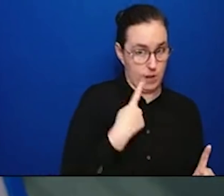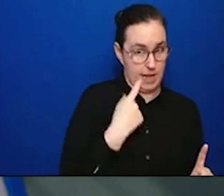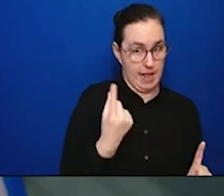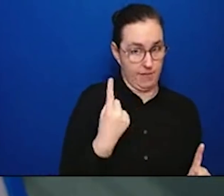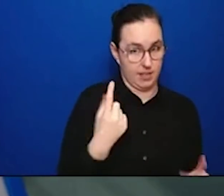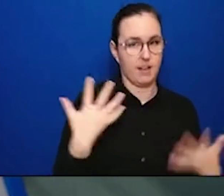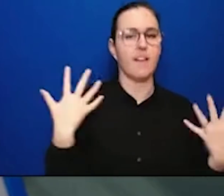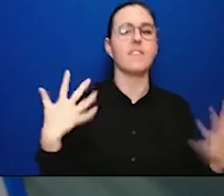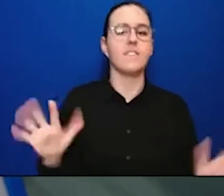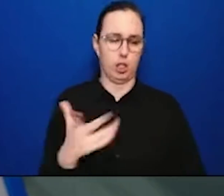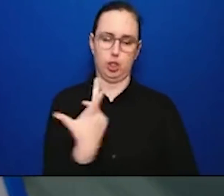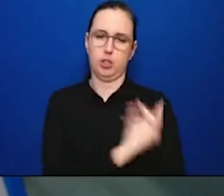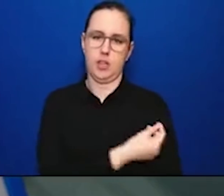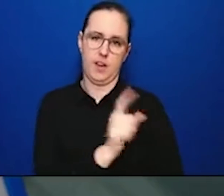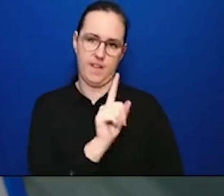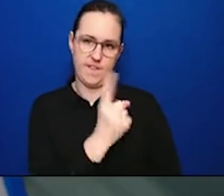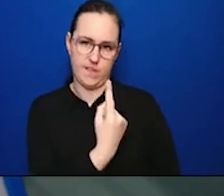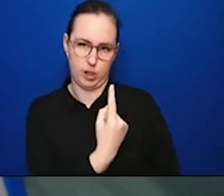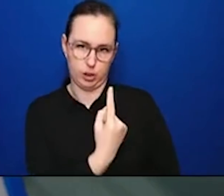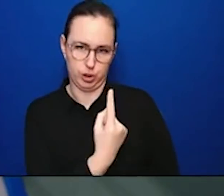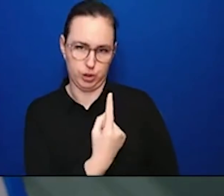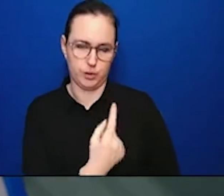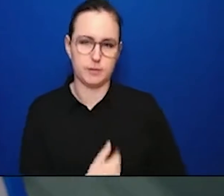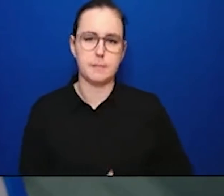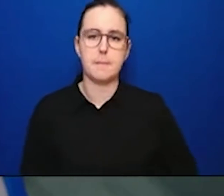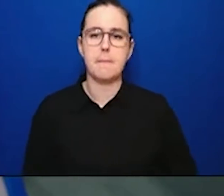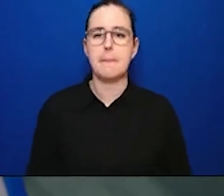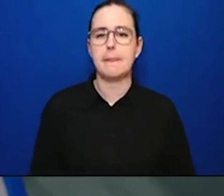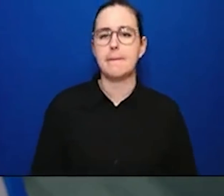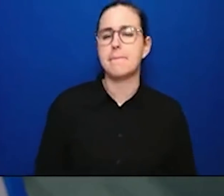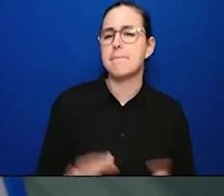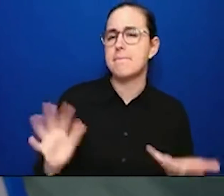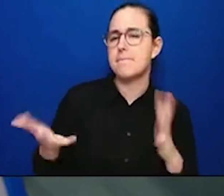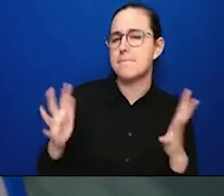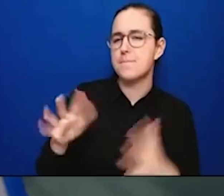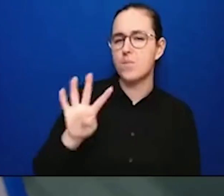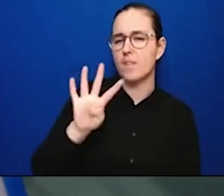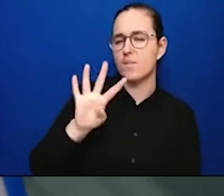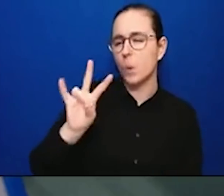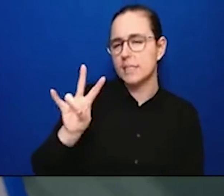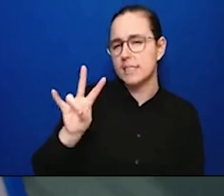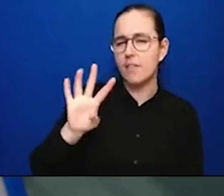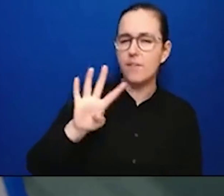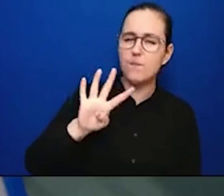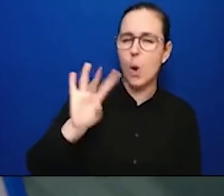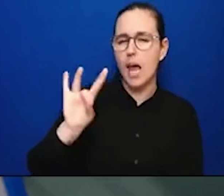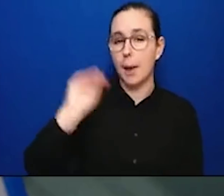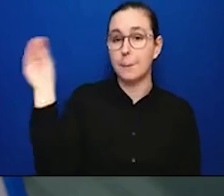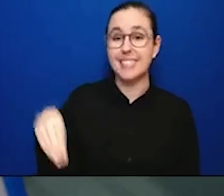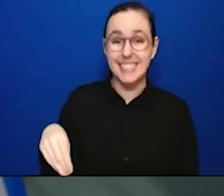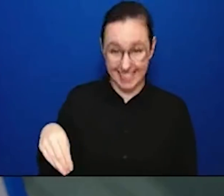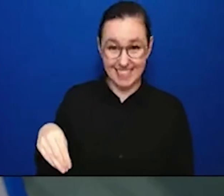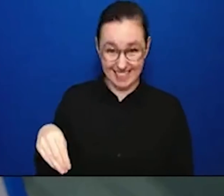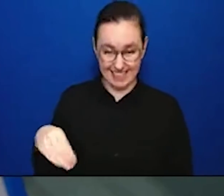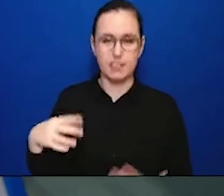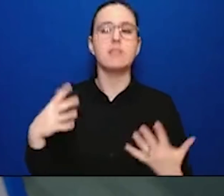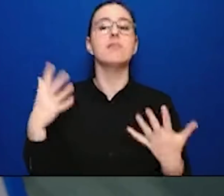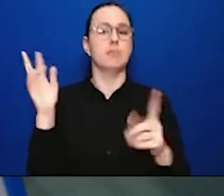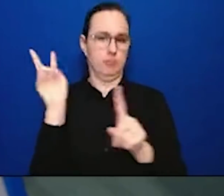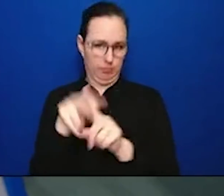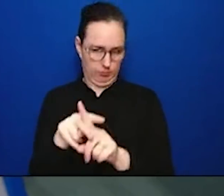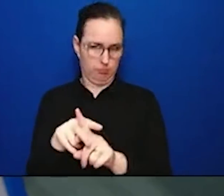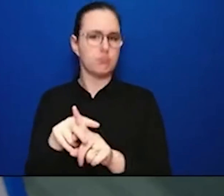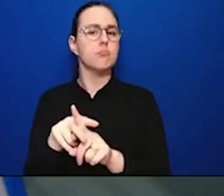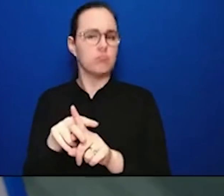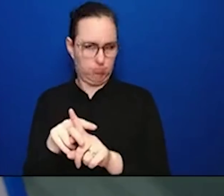their first dose immunization. About 47-48% have booked an appointment,